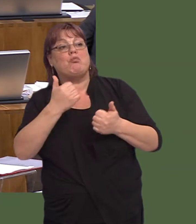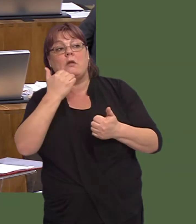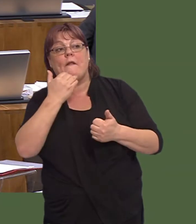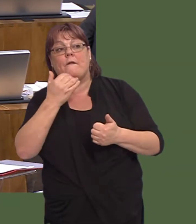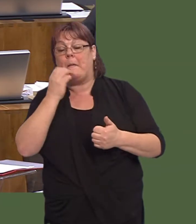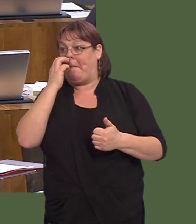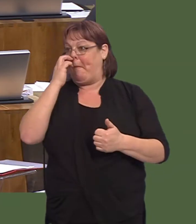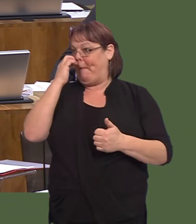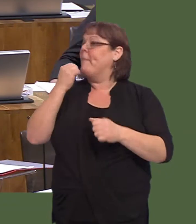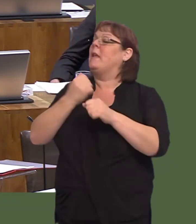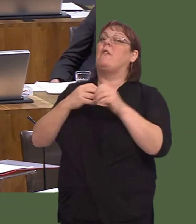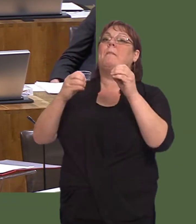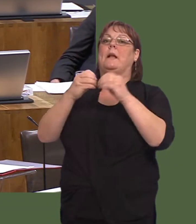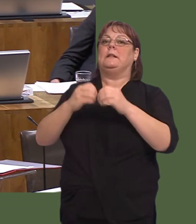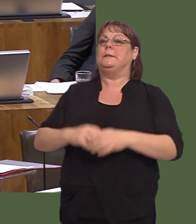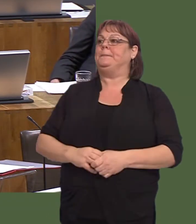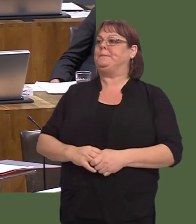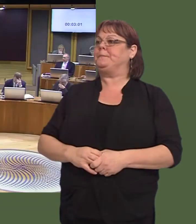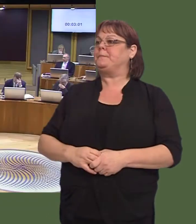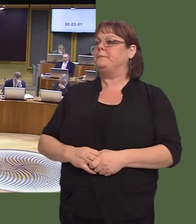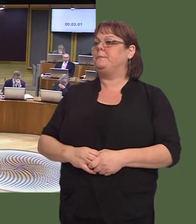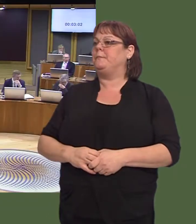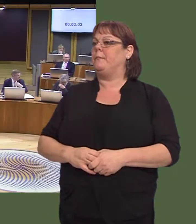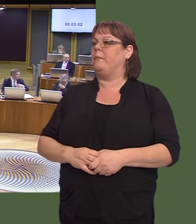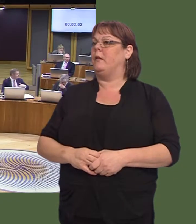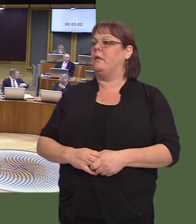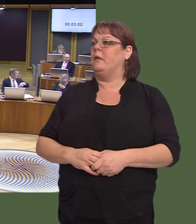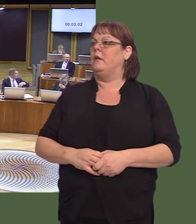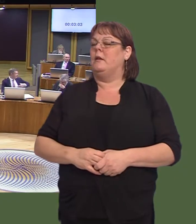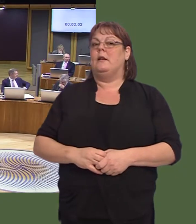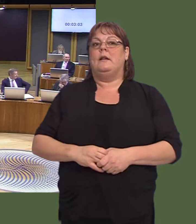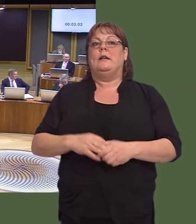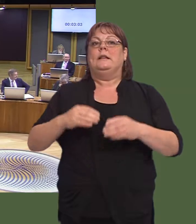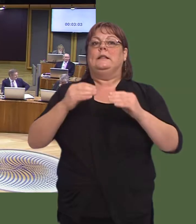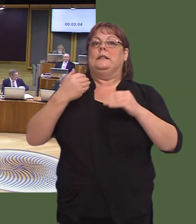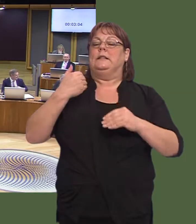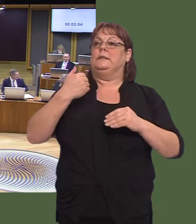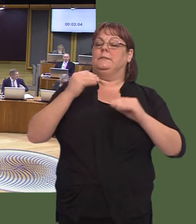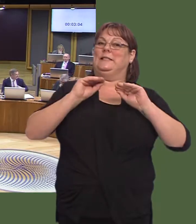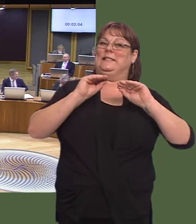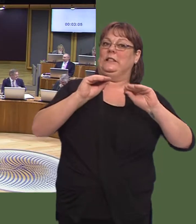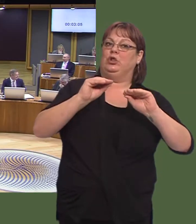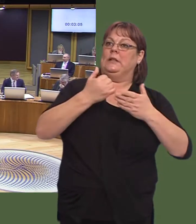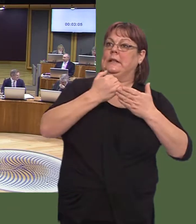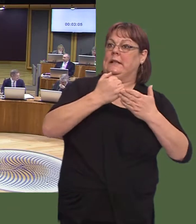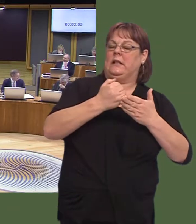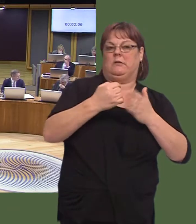Bennett. Diolch, Llywydd. There have been problems with the retention of teaching assistants or TAs. Often TAs